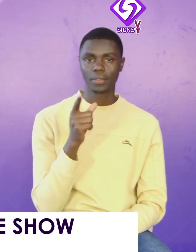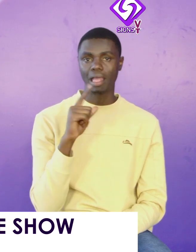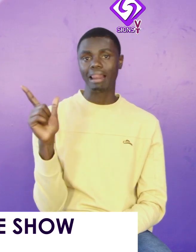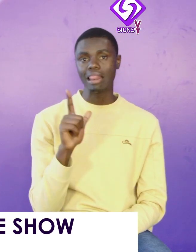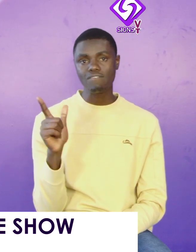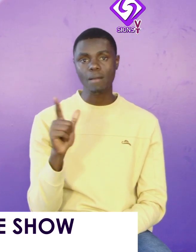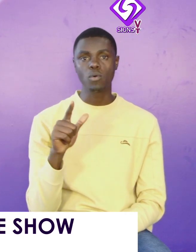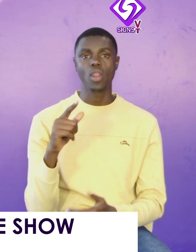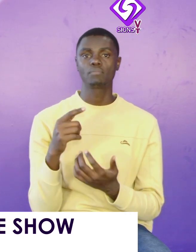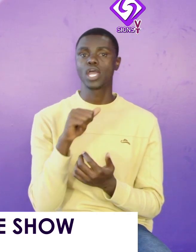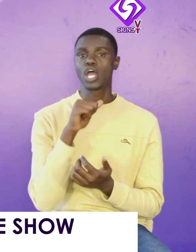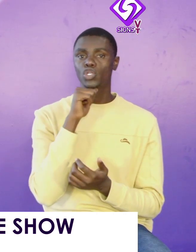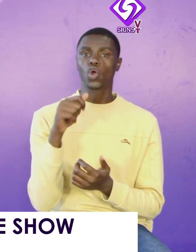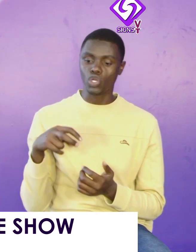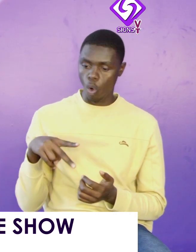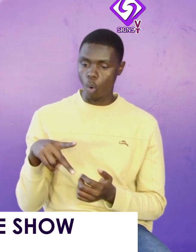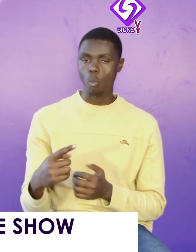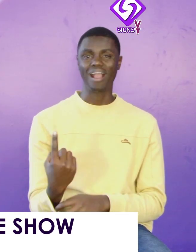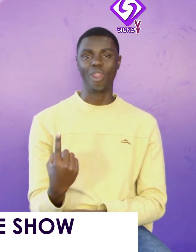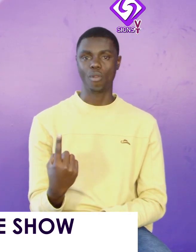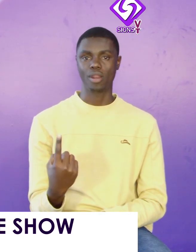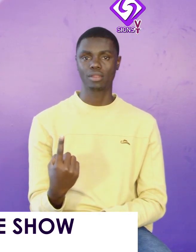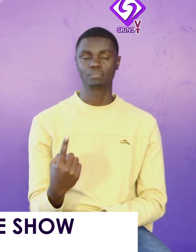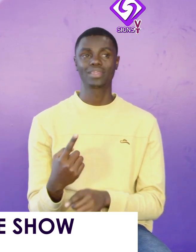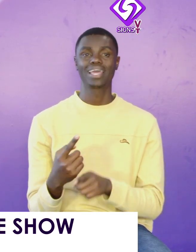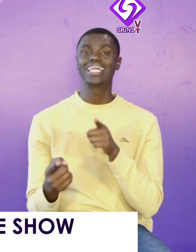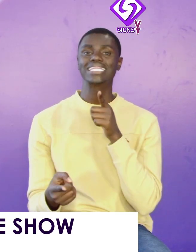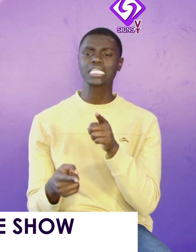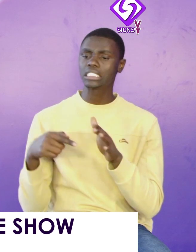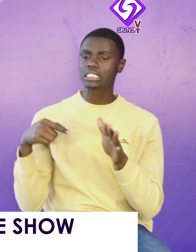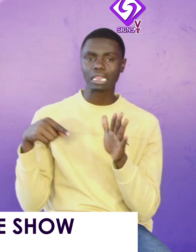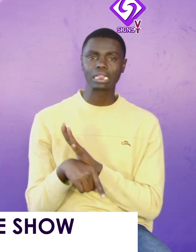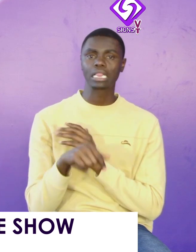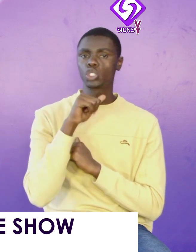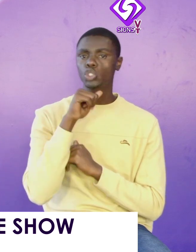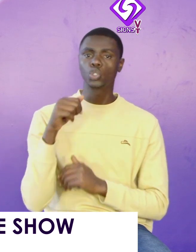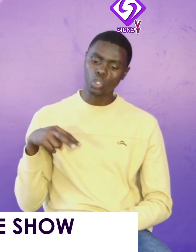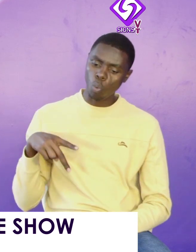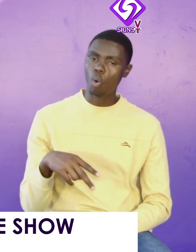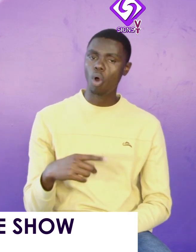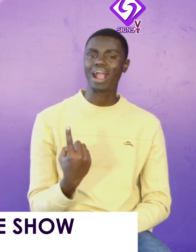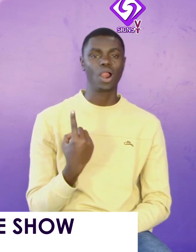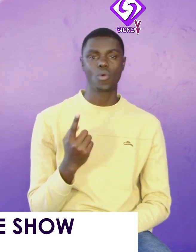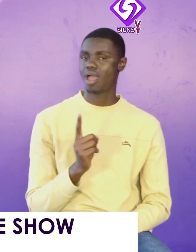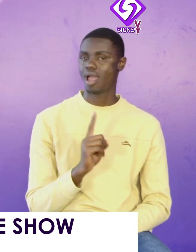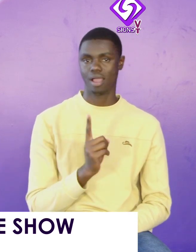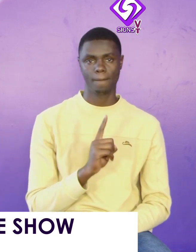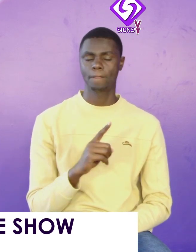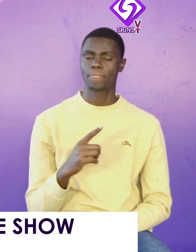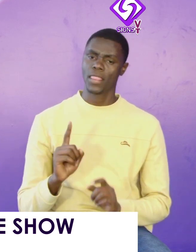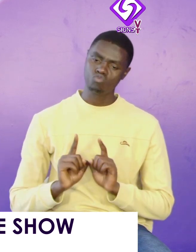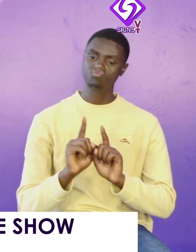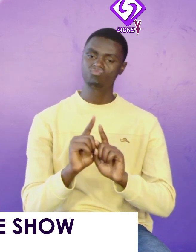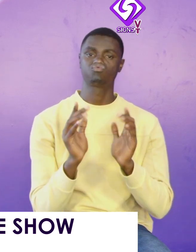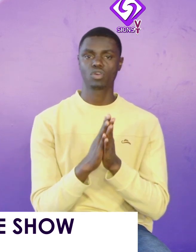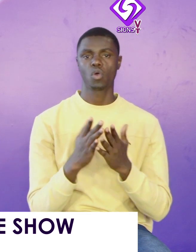Liverpool's slogan is "Do not walk alone." But this is deep. Don't walk alone. Walk with somebody